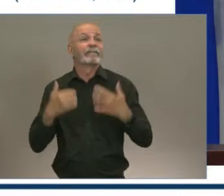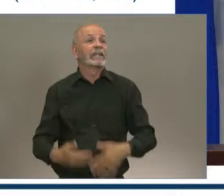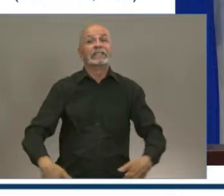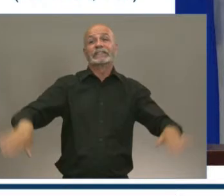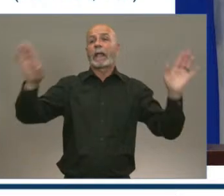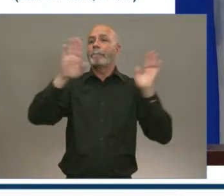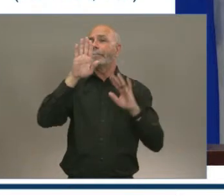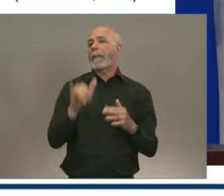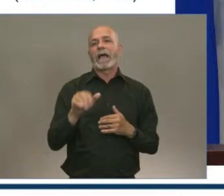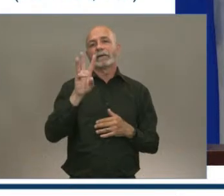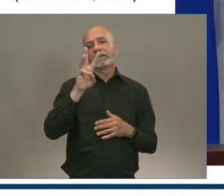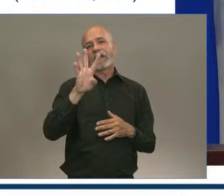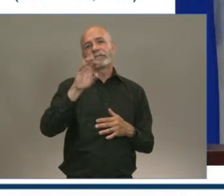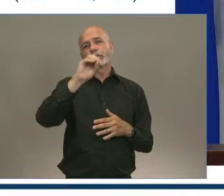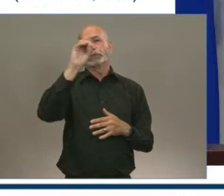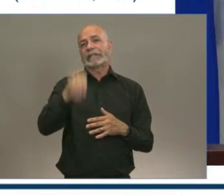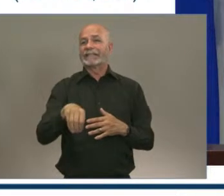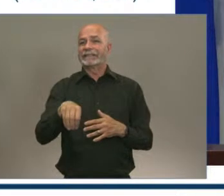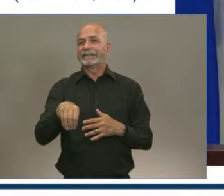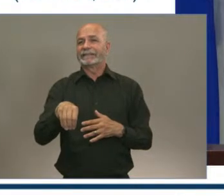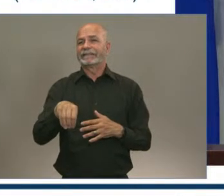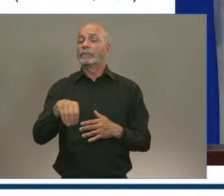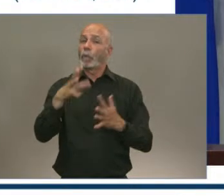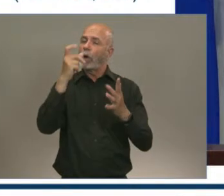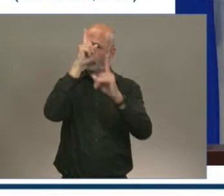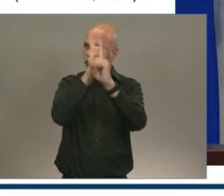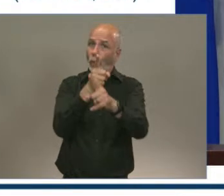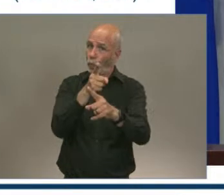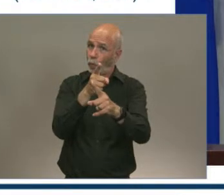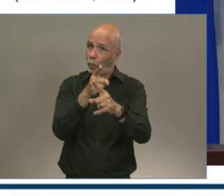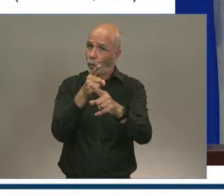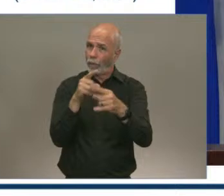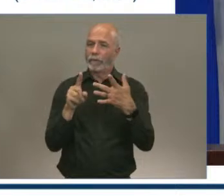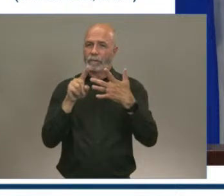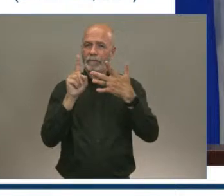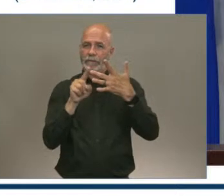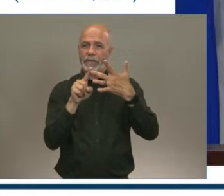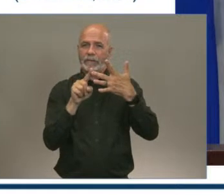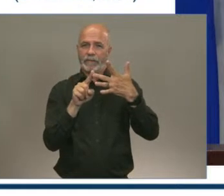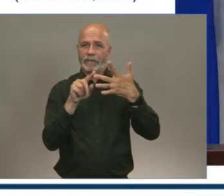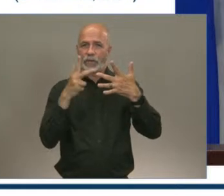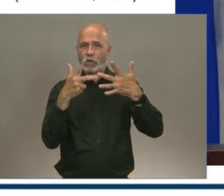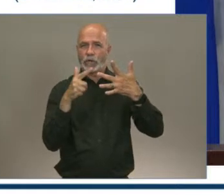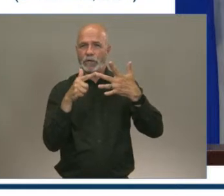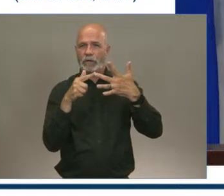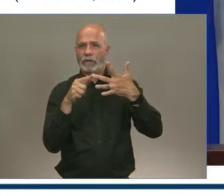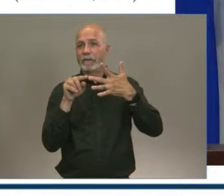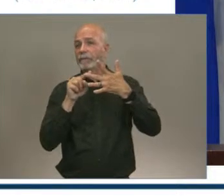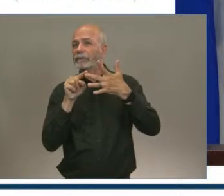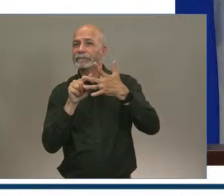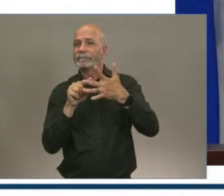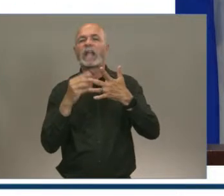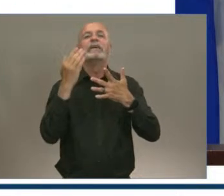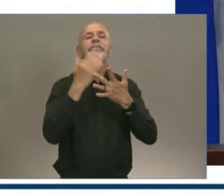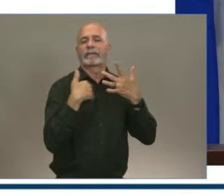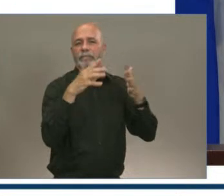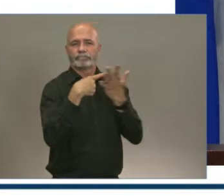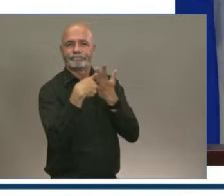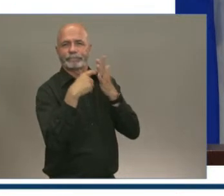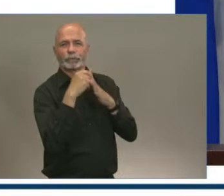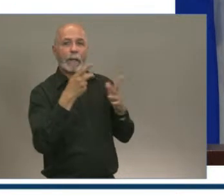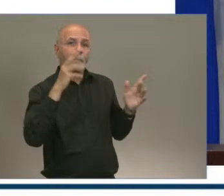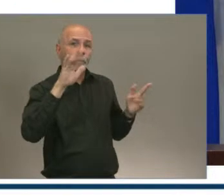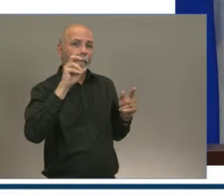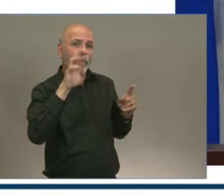3. And the other provinces have different plans. So I've been speaking with the premiers to look at the potential